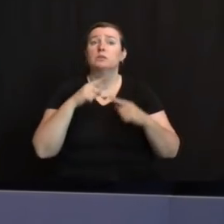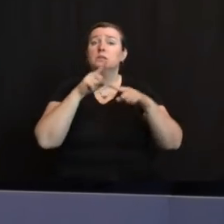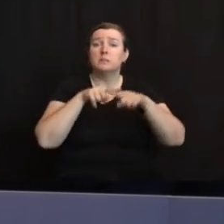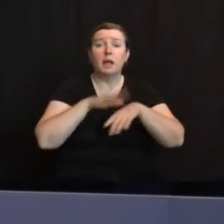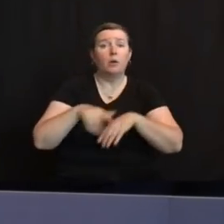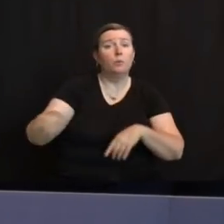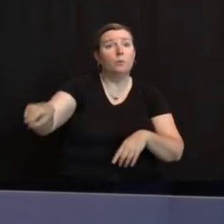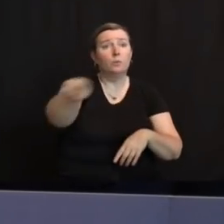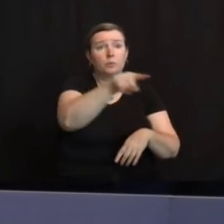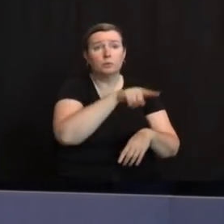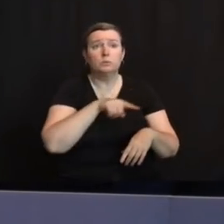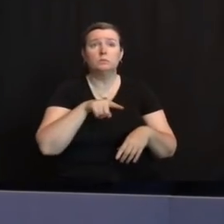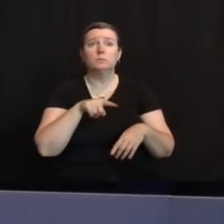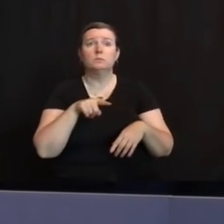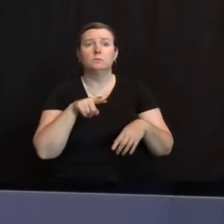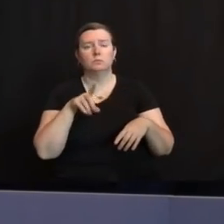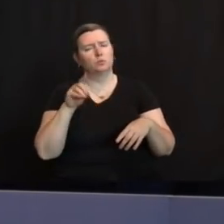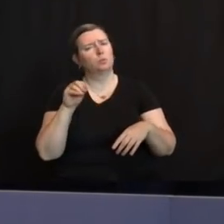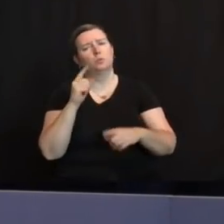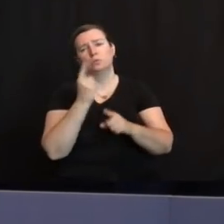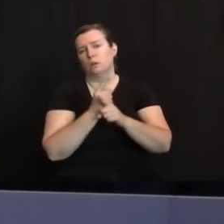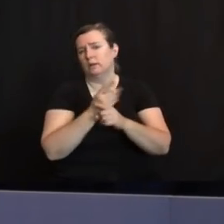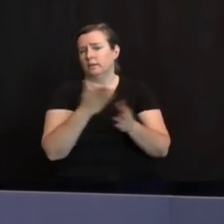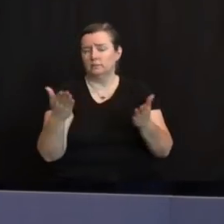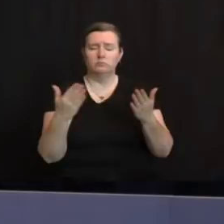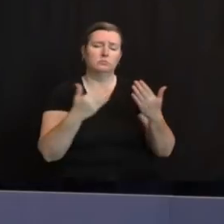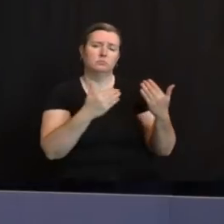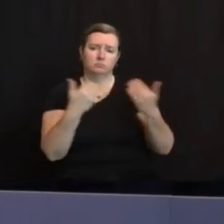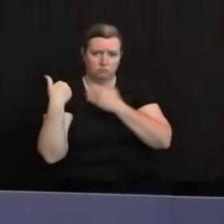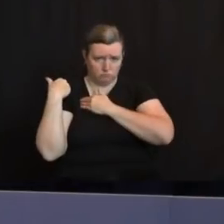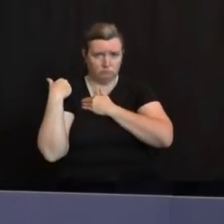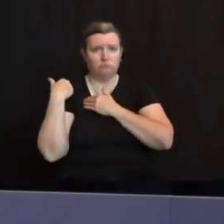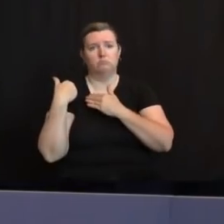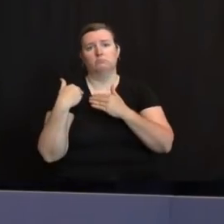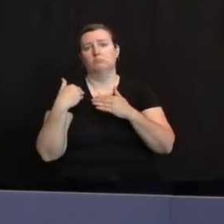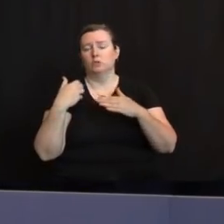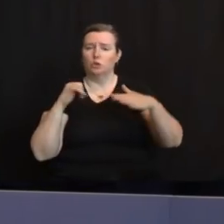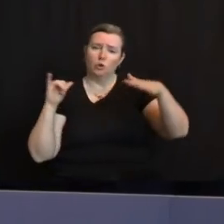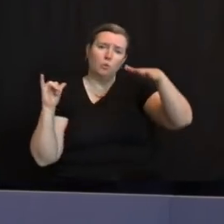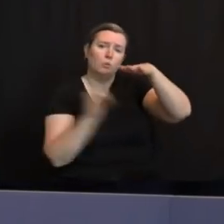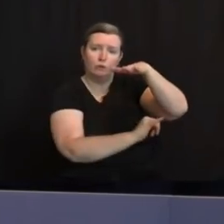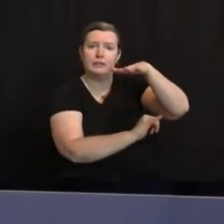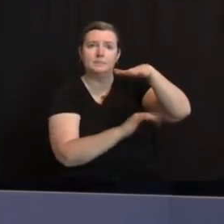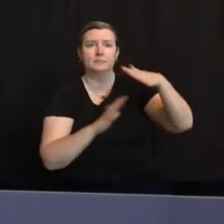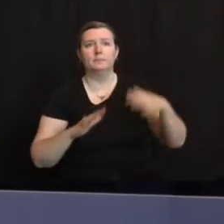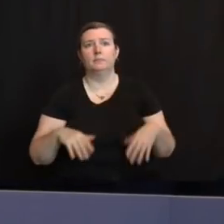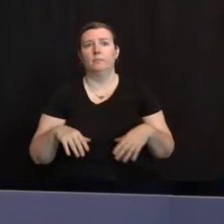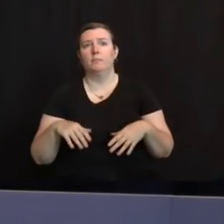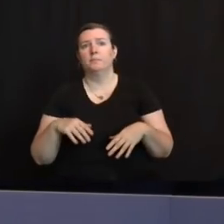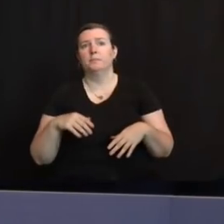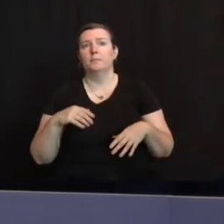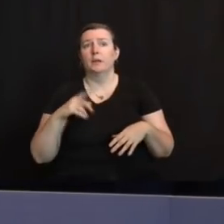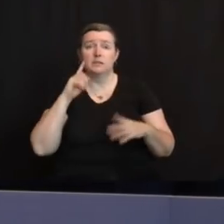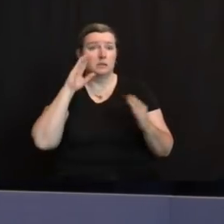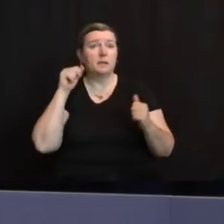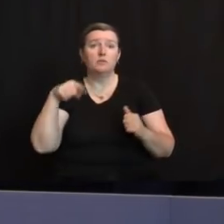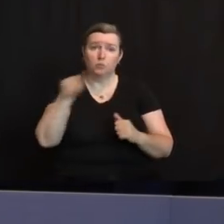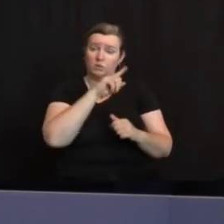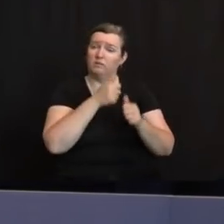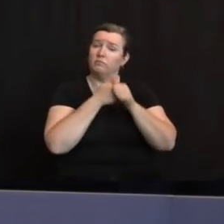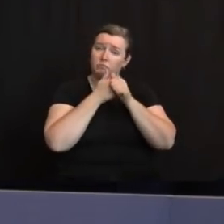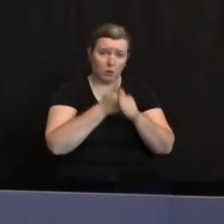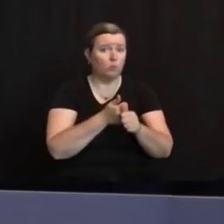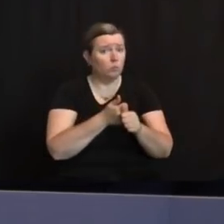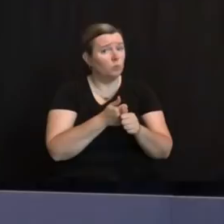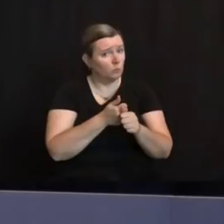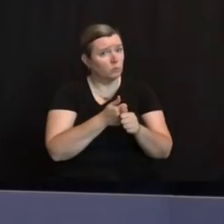thing and self-quarantine upon arrival. Although this is voluntary, we do expect compliance.